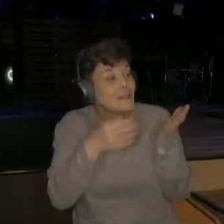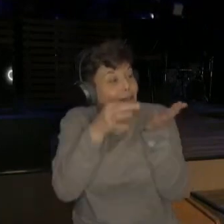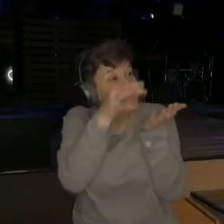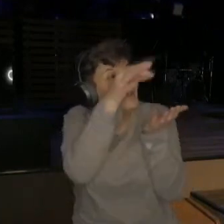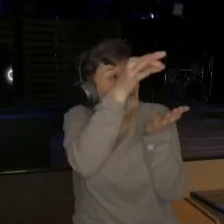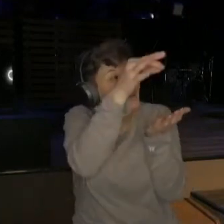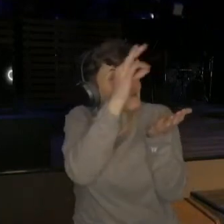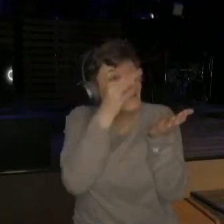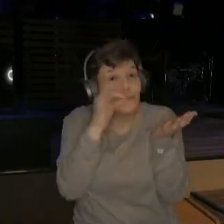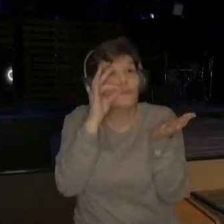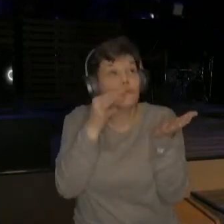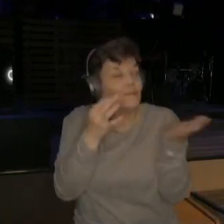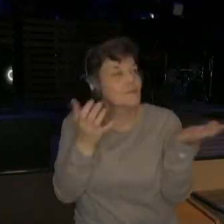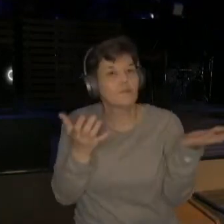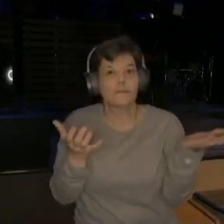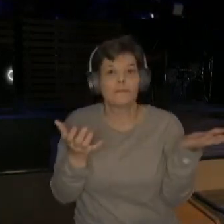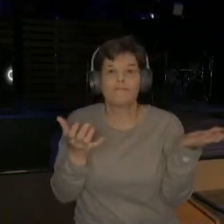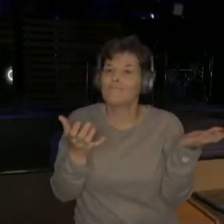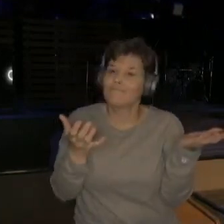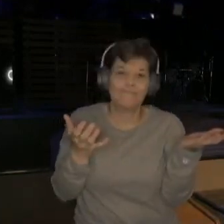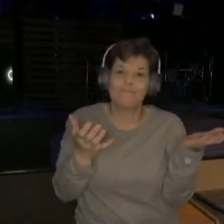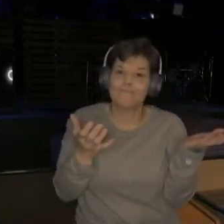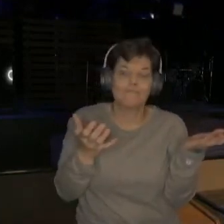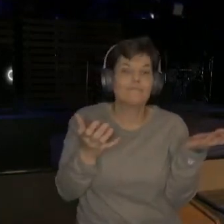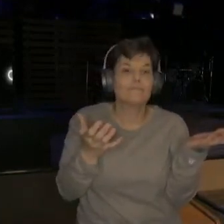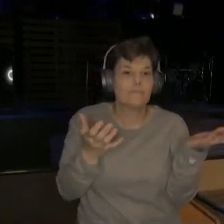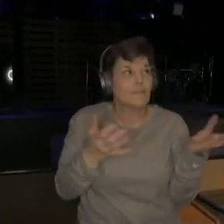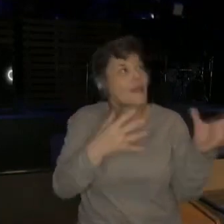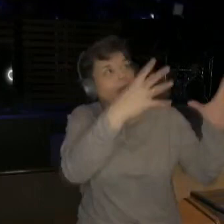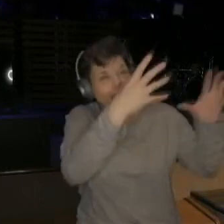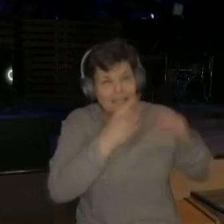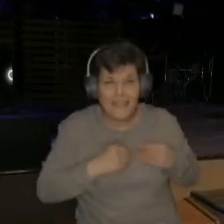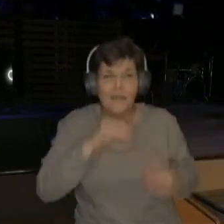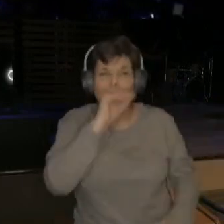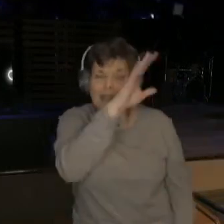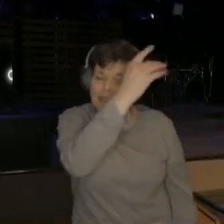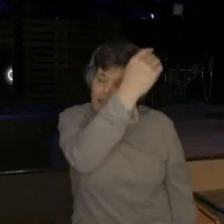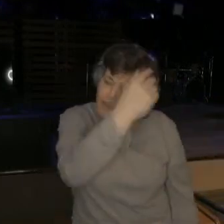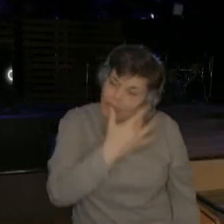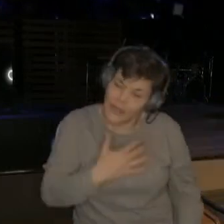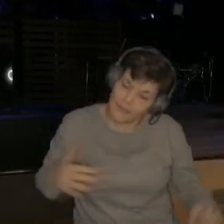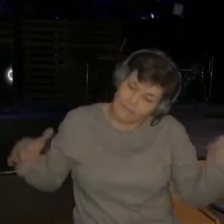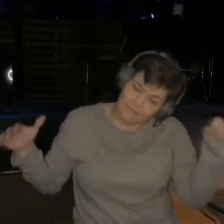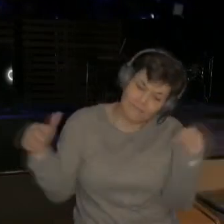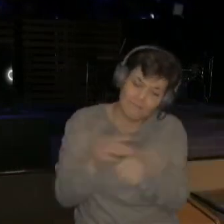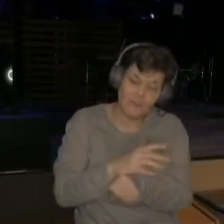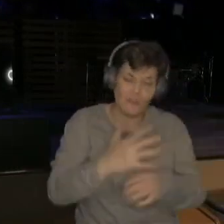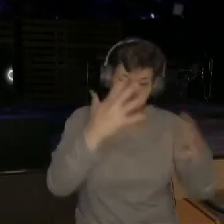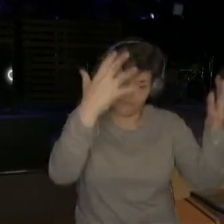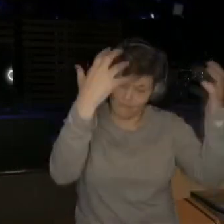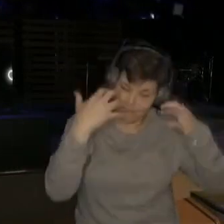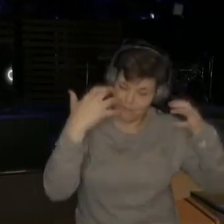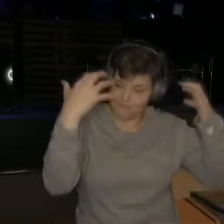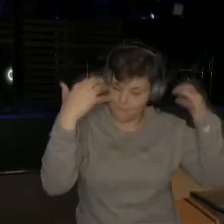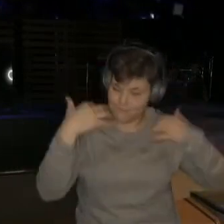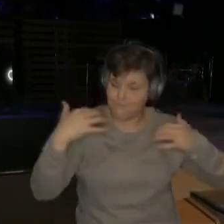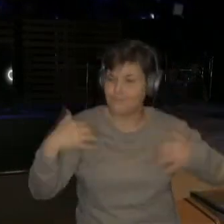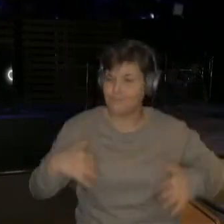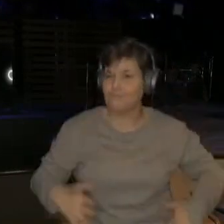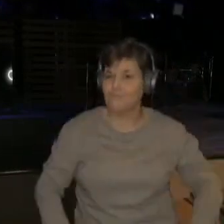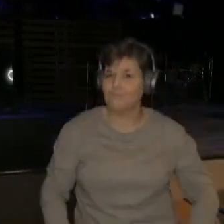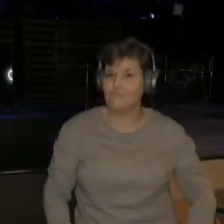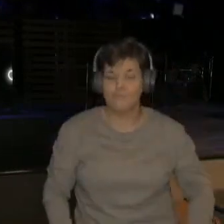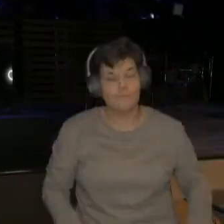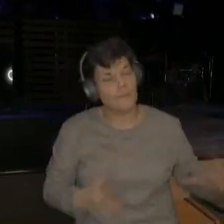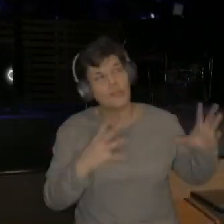Receive his grace, receive his generosity, and walk right into that waterfall and be drenched. Soak